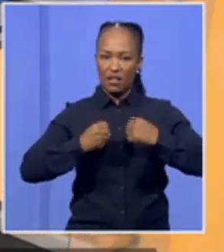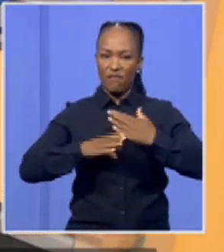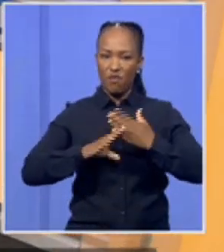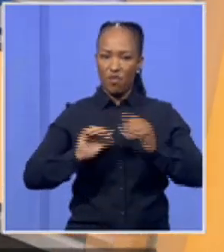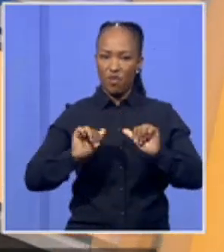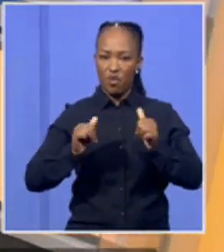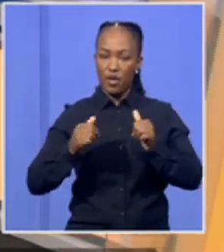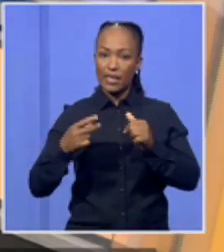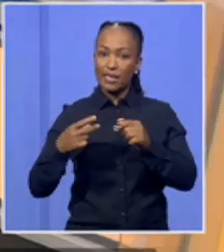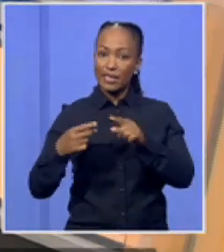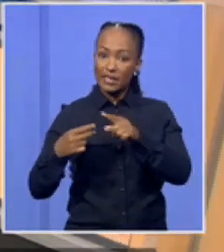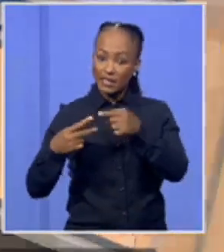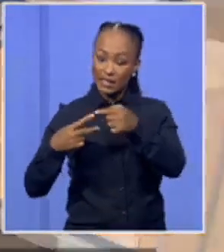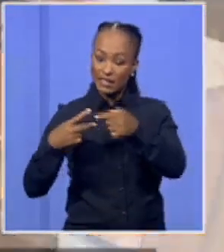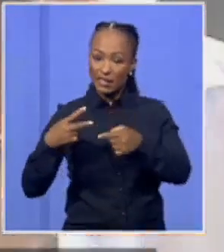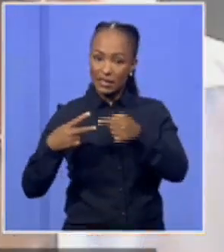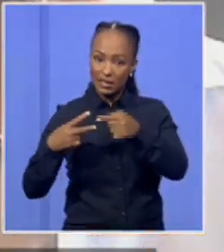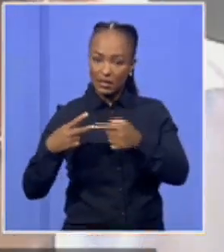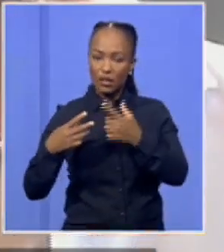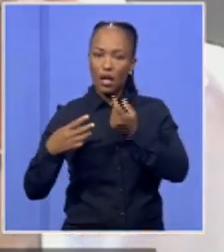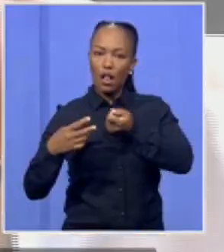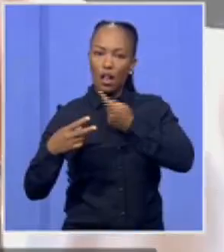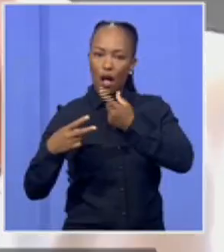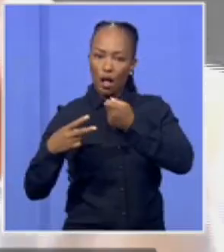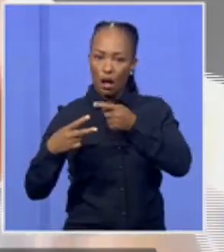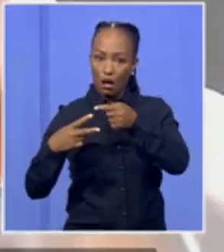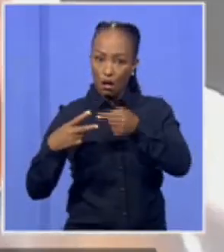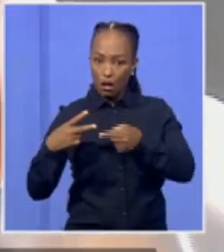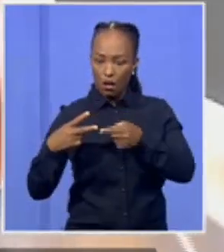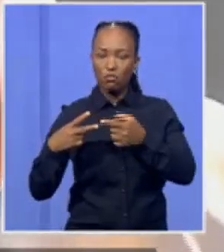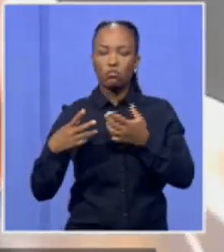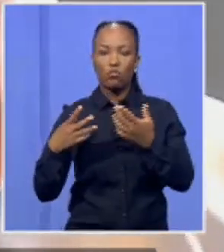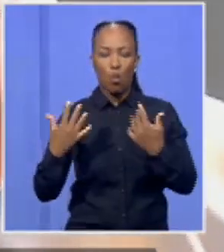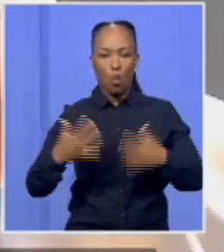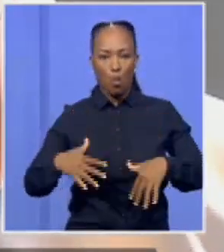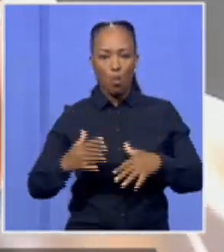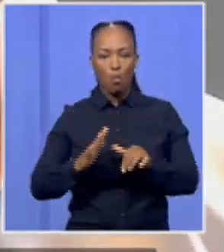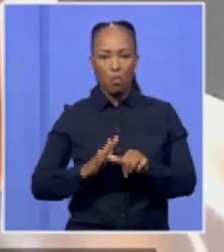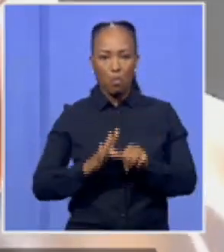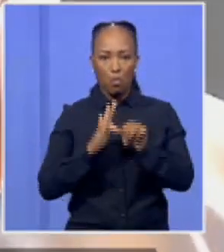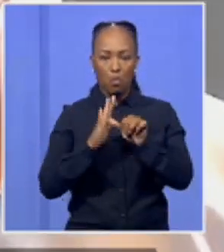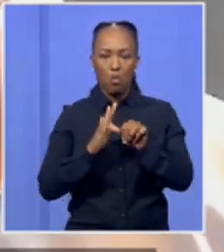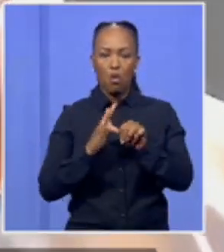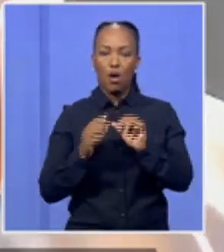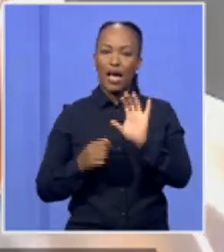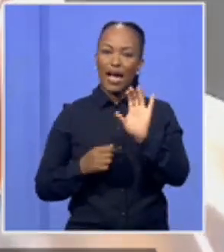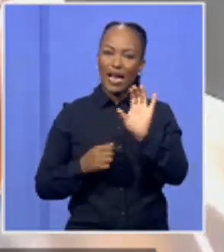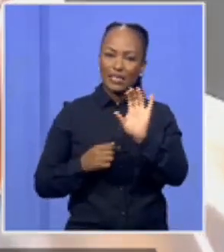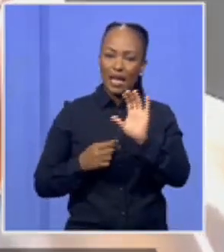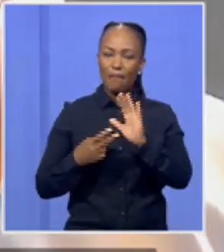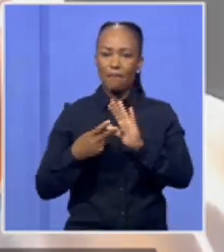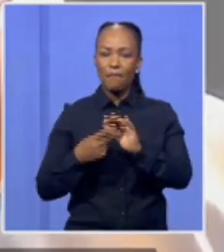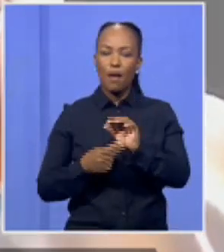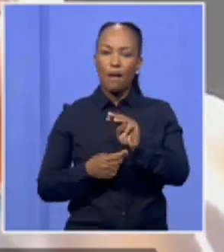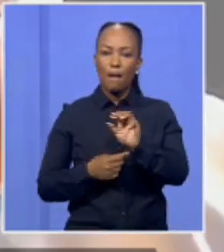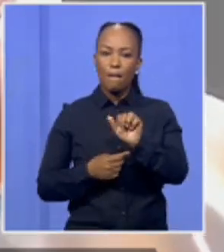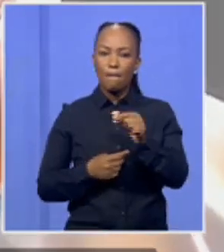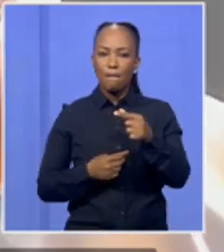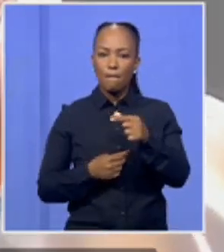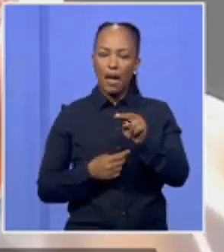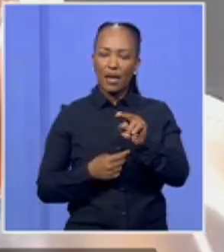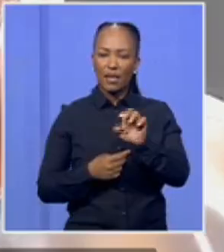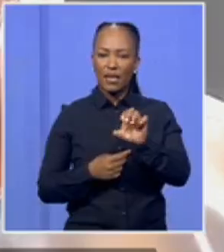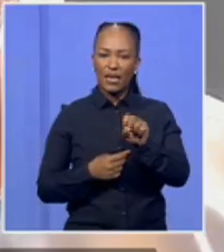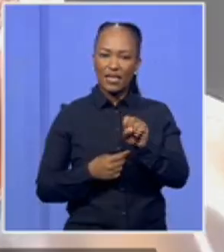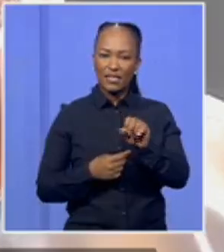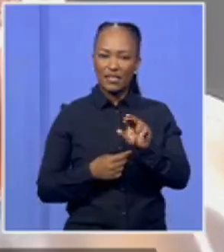very important for muscle function. Especially calcium and magnesium are needed in muscle contraction, muscle relaxation,